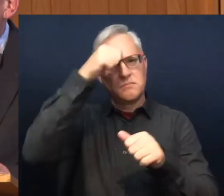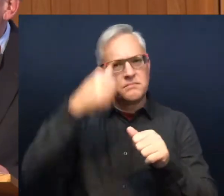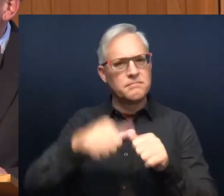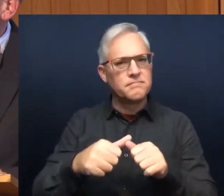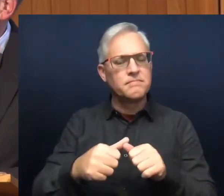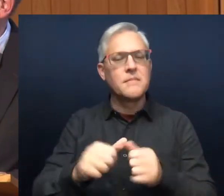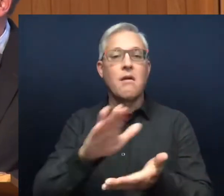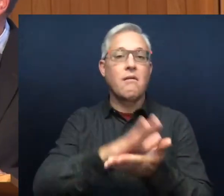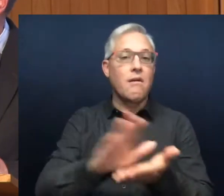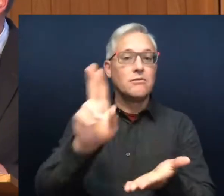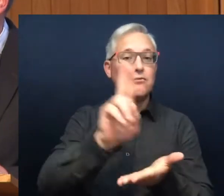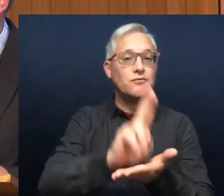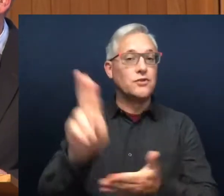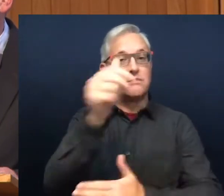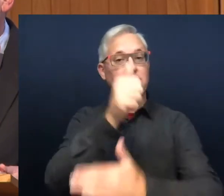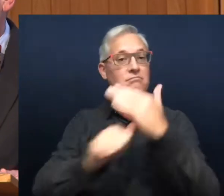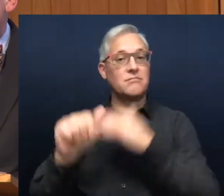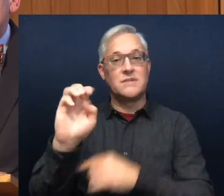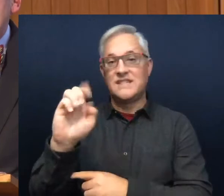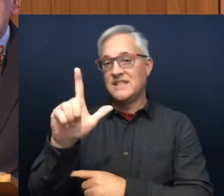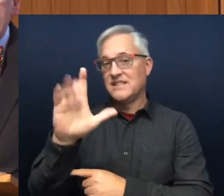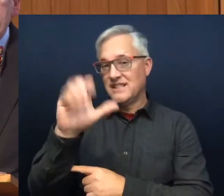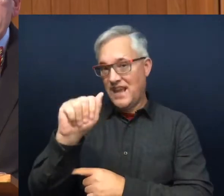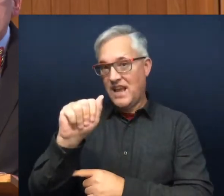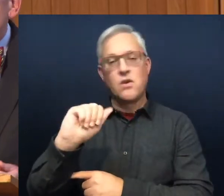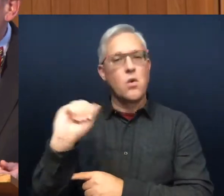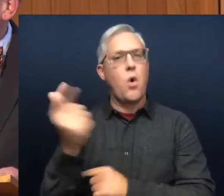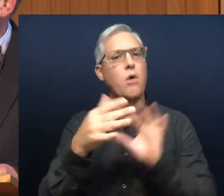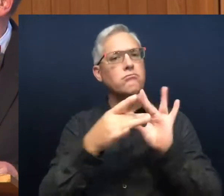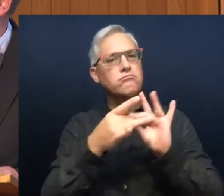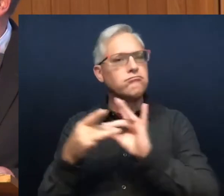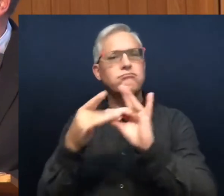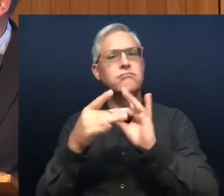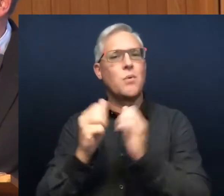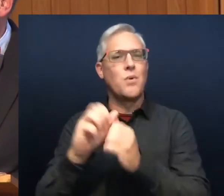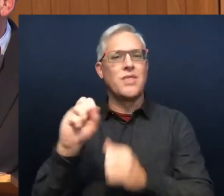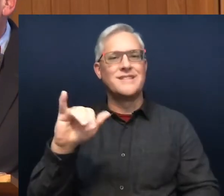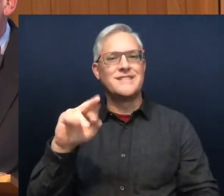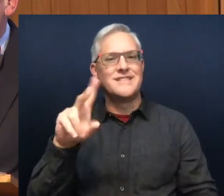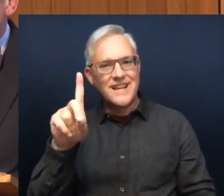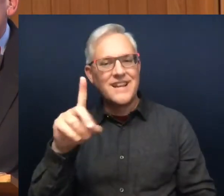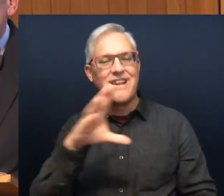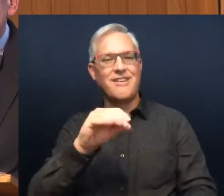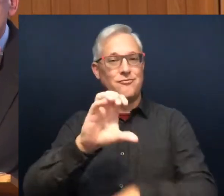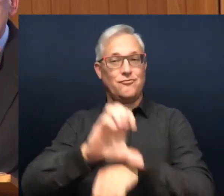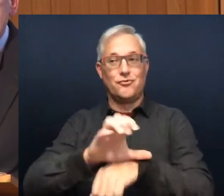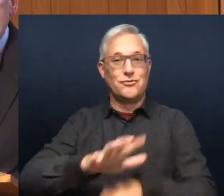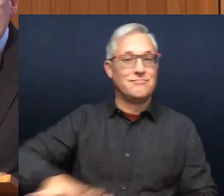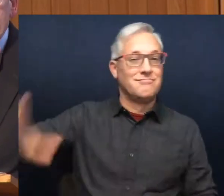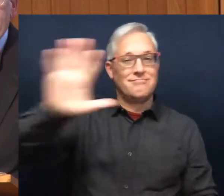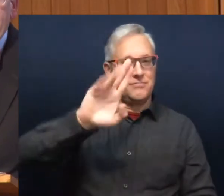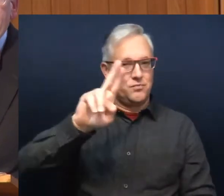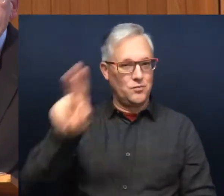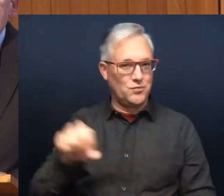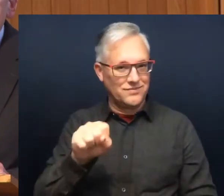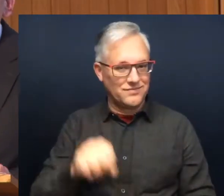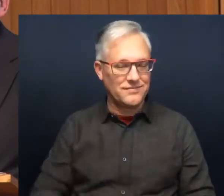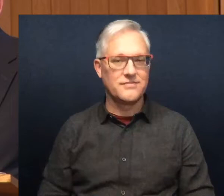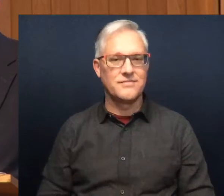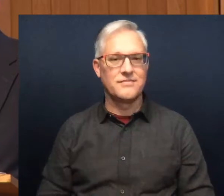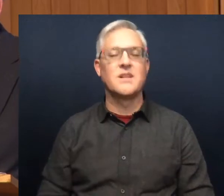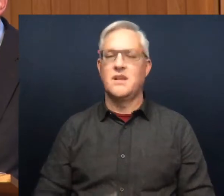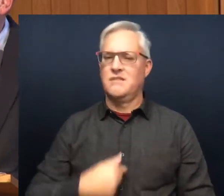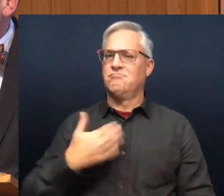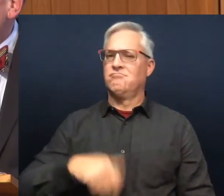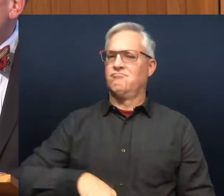in which the colleges and universities of the ELCA are connected to the Synods and congregations across the country. And I am